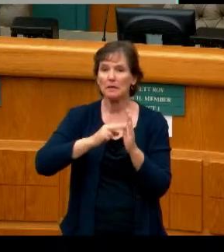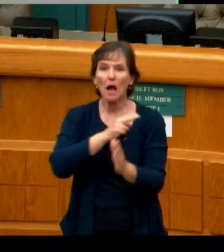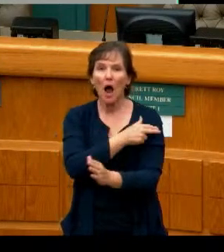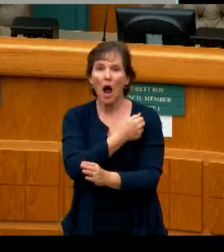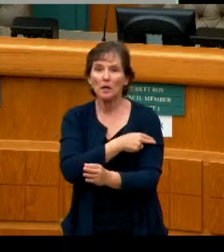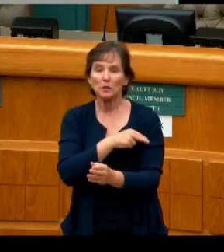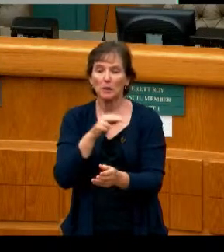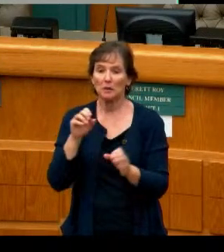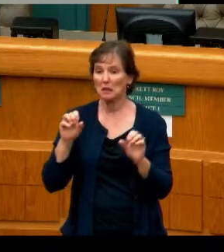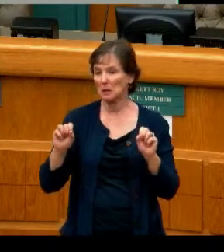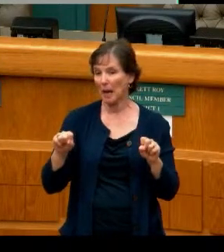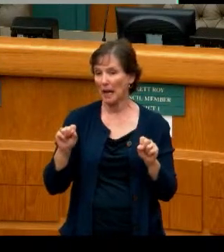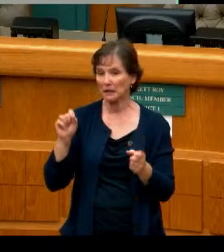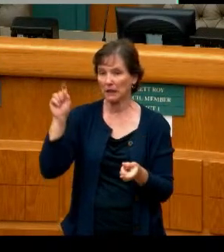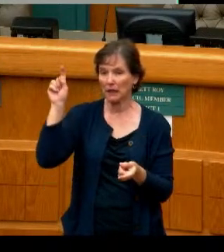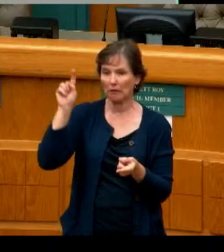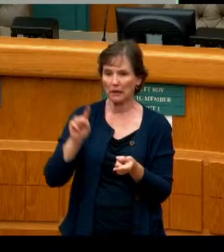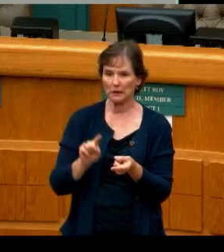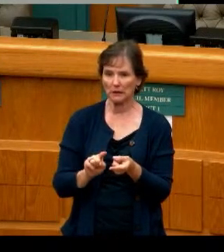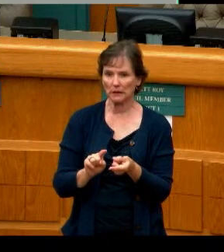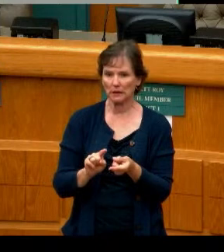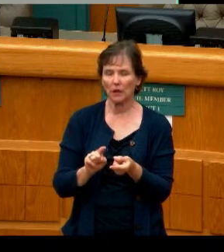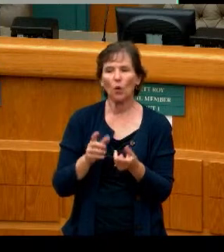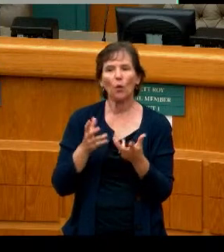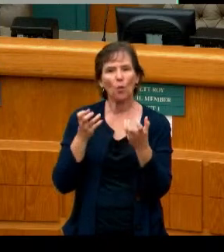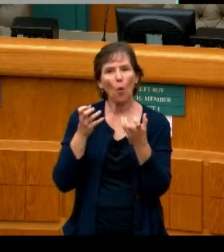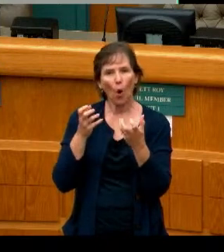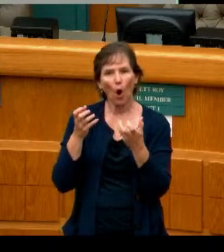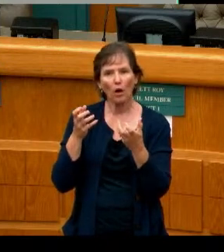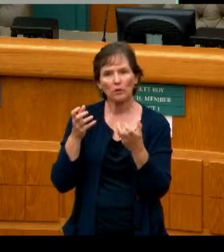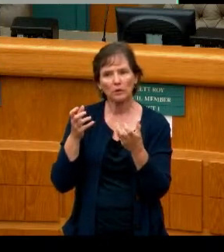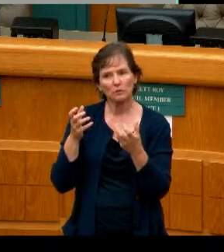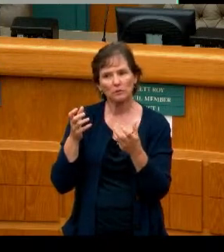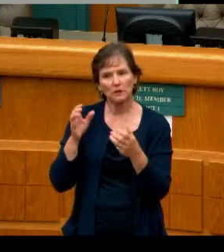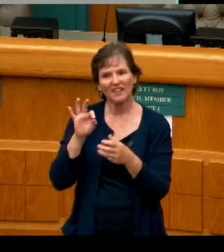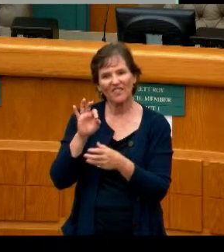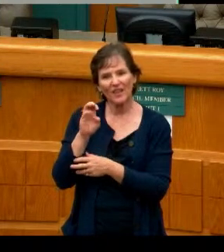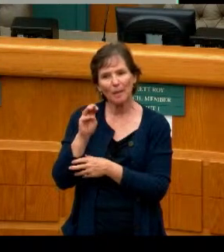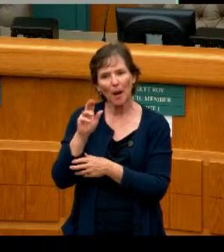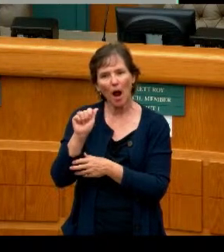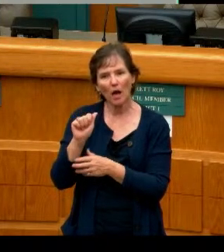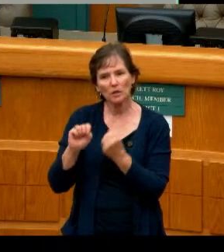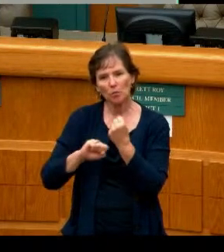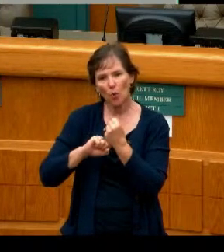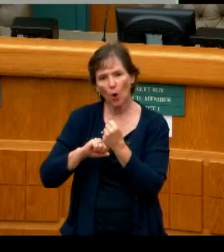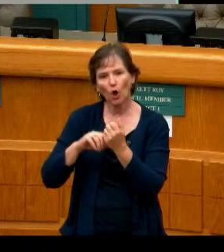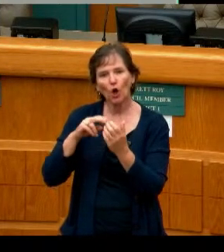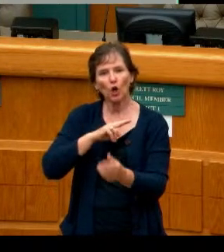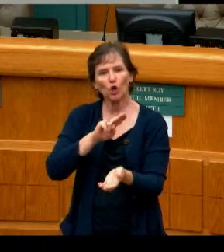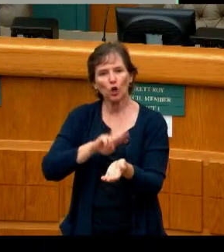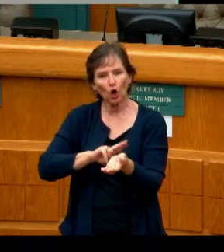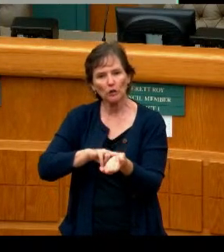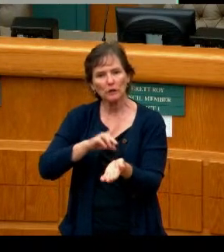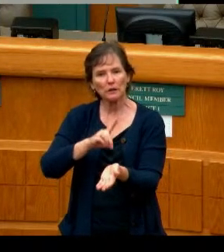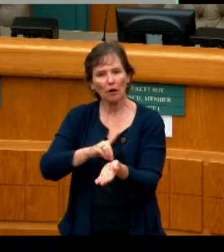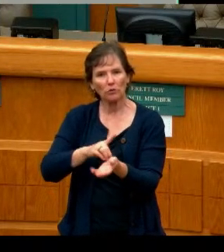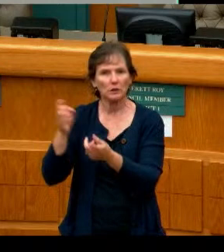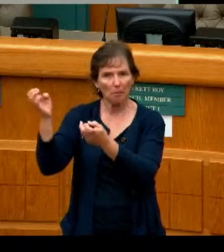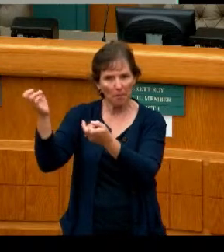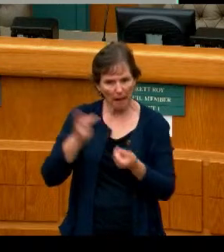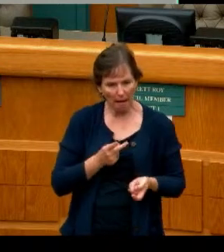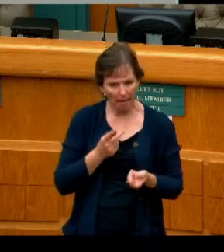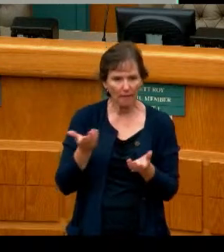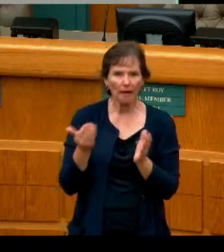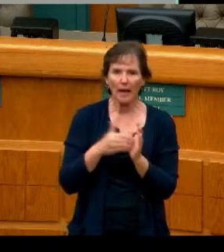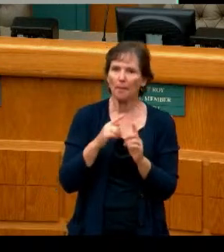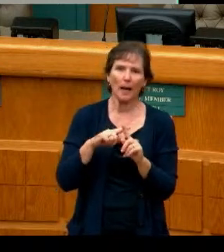that is that by the time we're in the outbreak, we don't know if we're going to get those nurses back. So this is really something that we should be paying attention to. And if